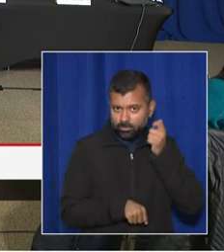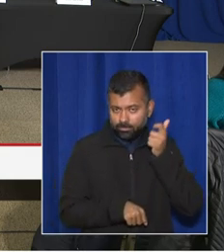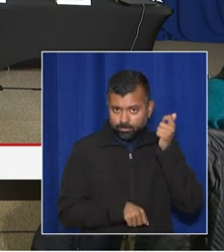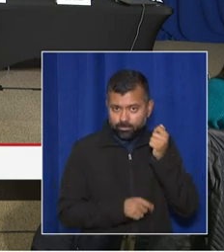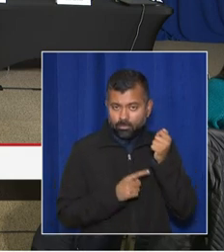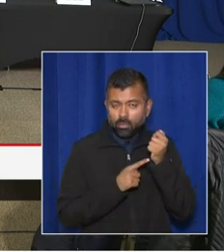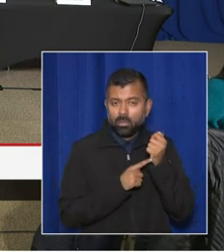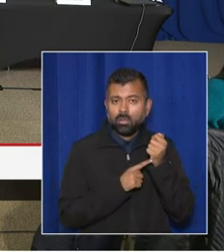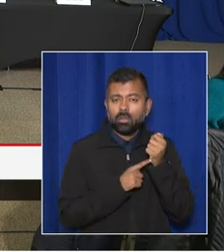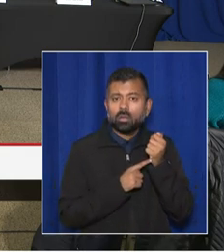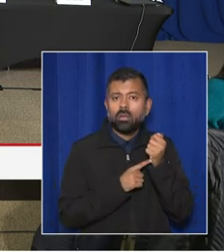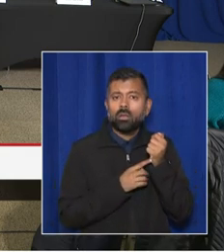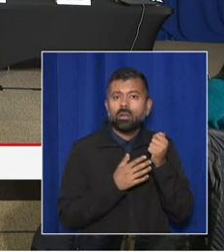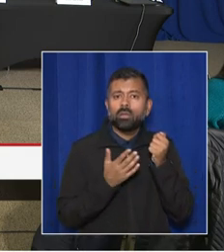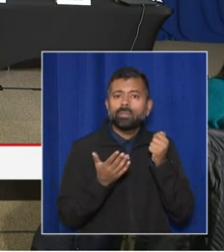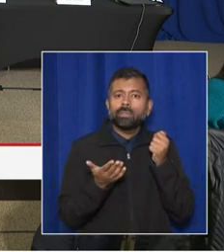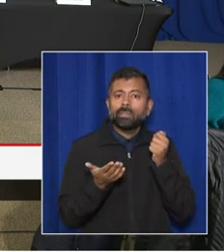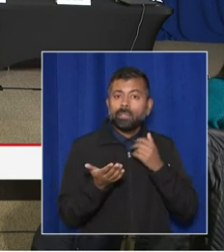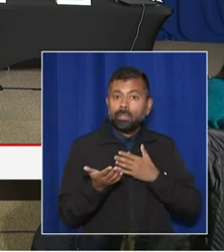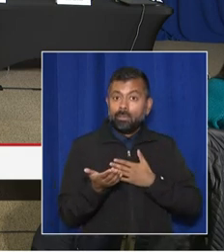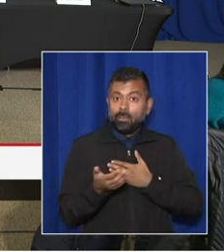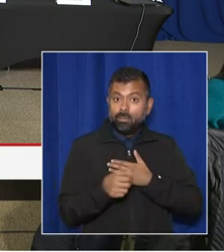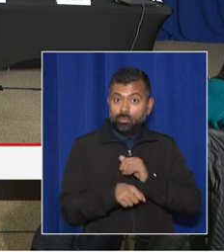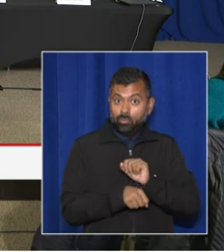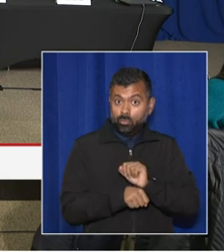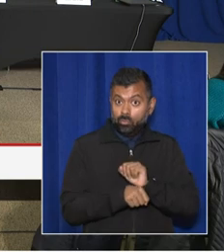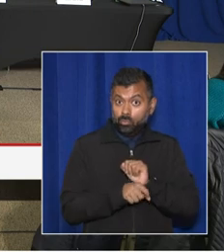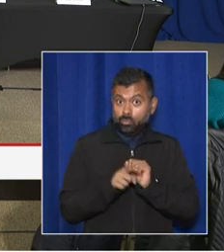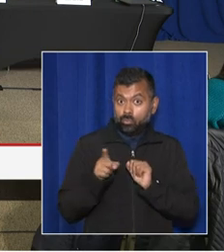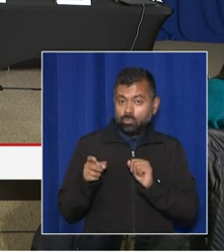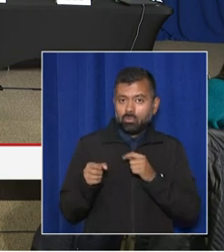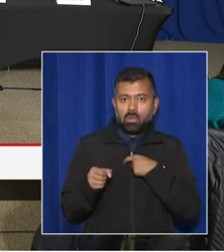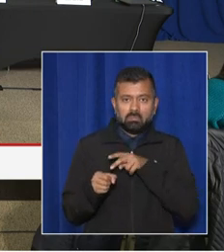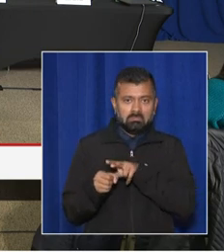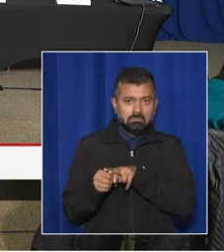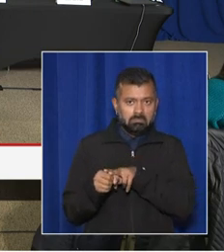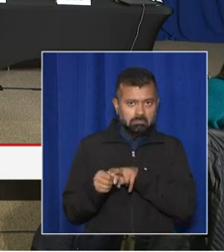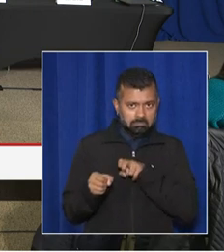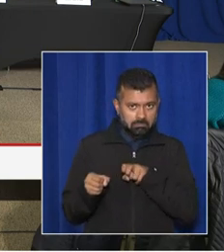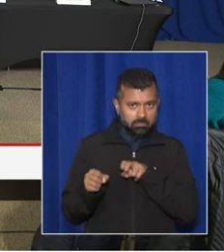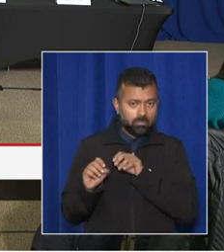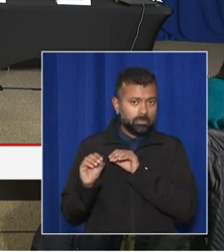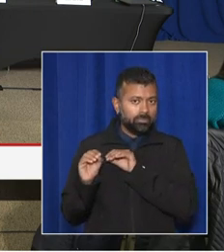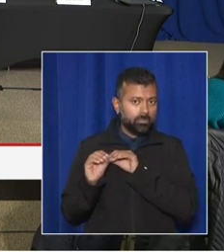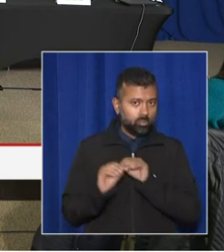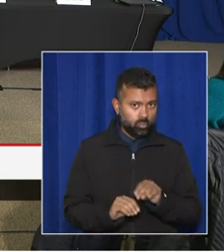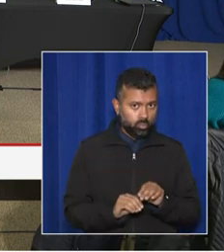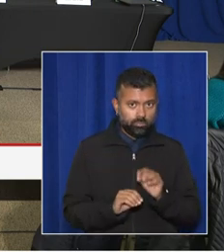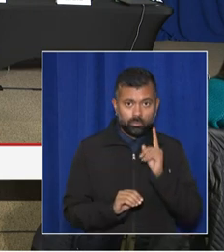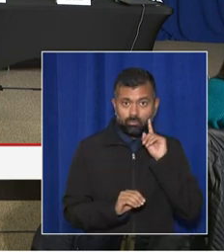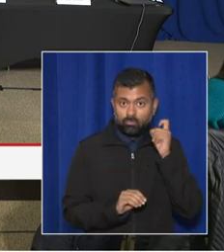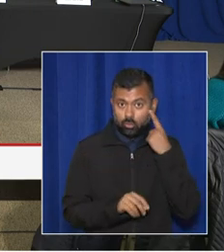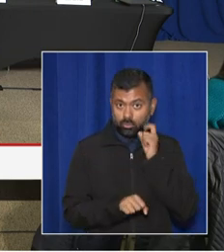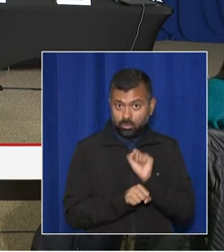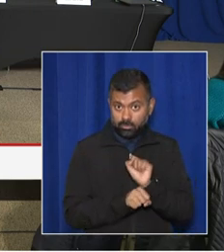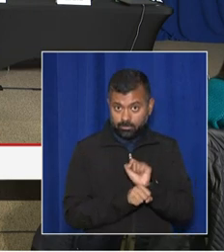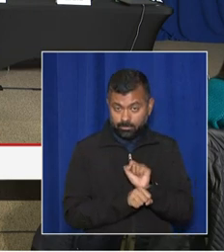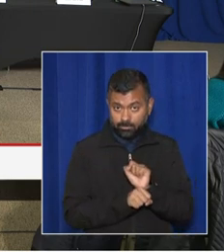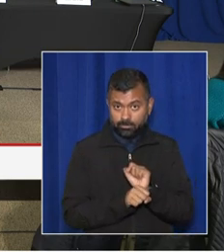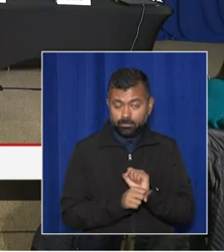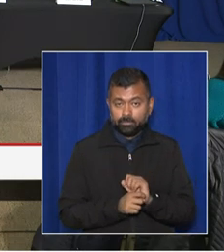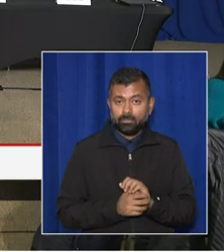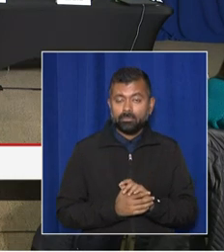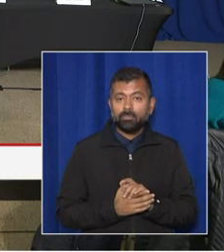come here in October to start working for the federal government and was fired. And I called to try to file